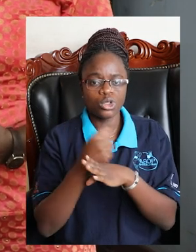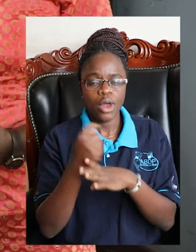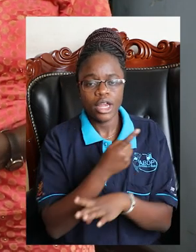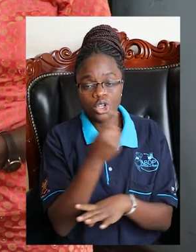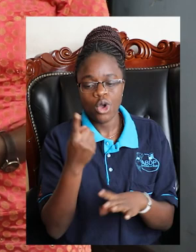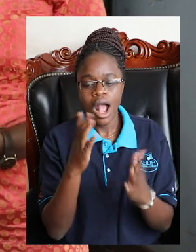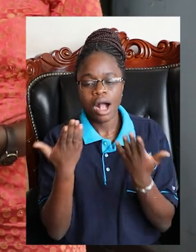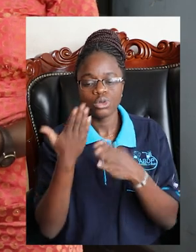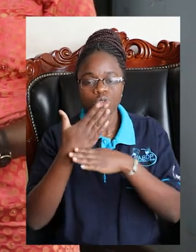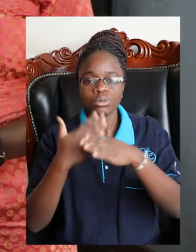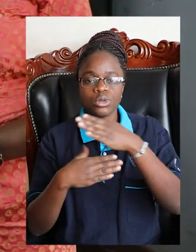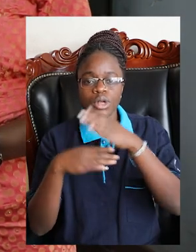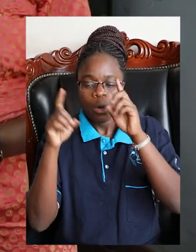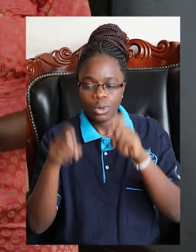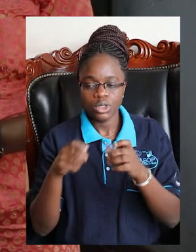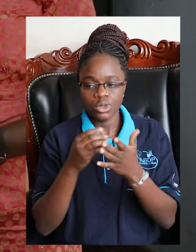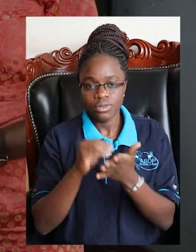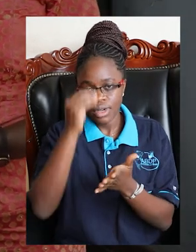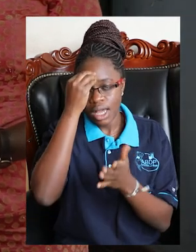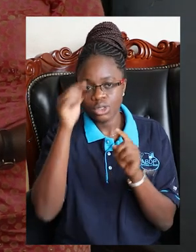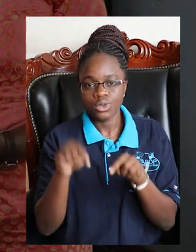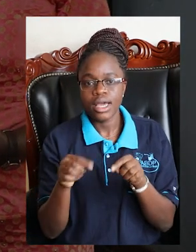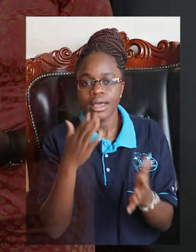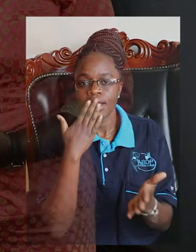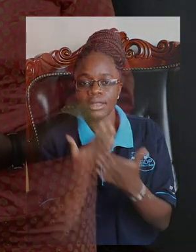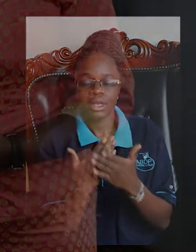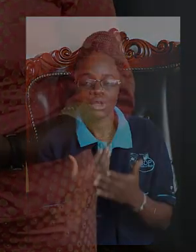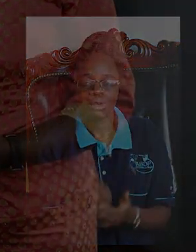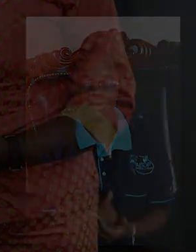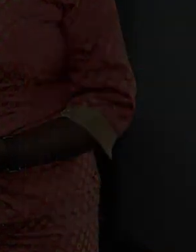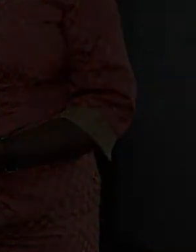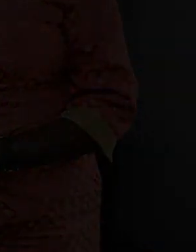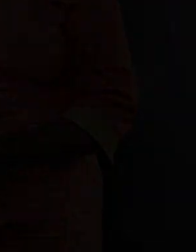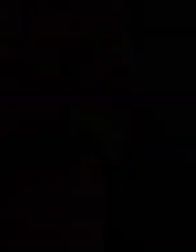can be trained beyond what you have learned today. Thank you very much.